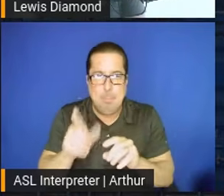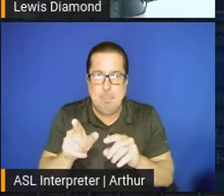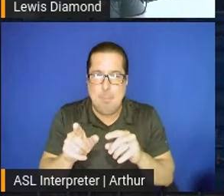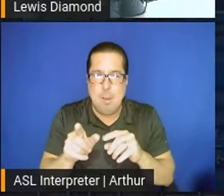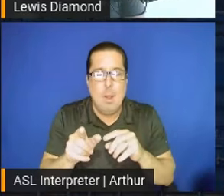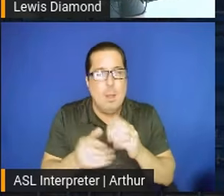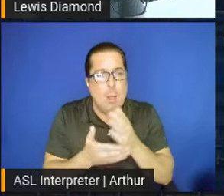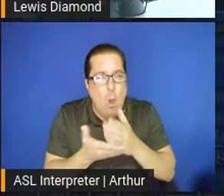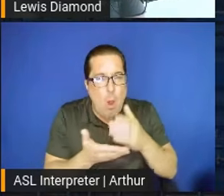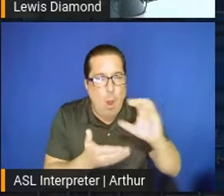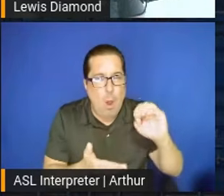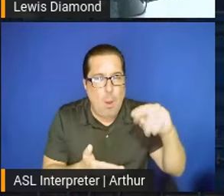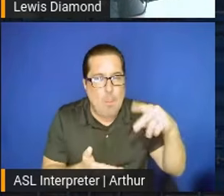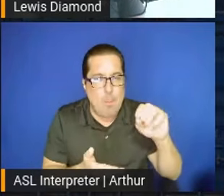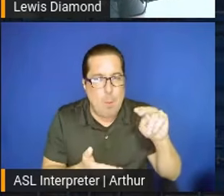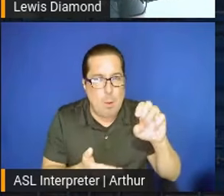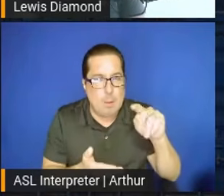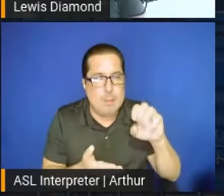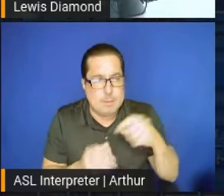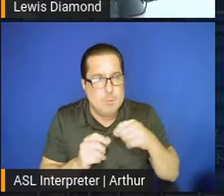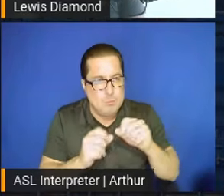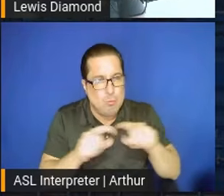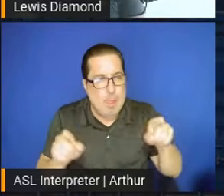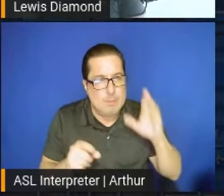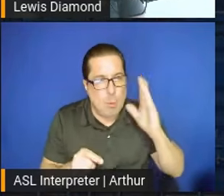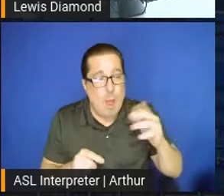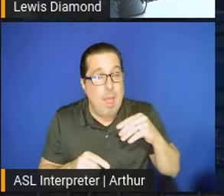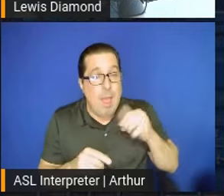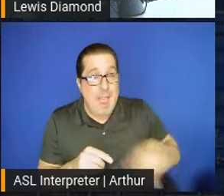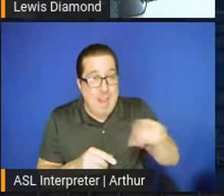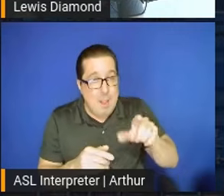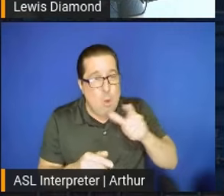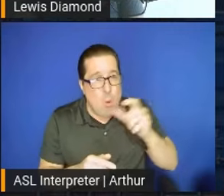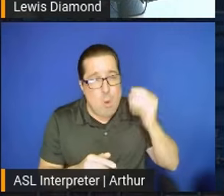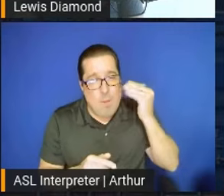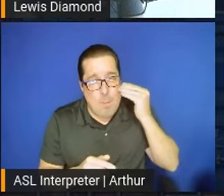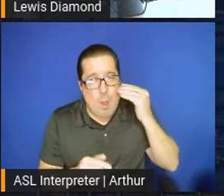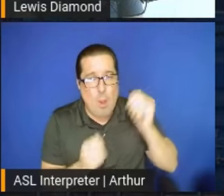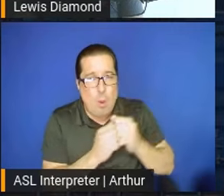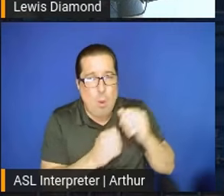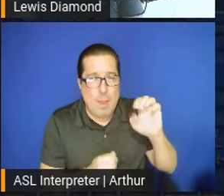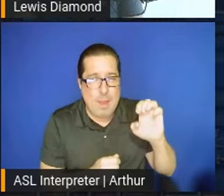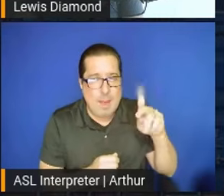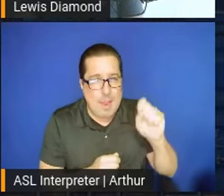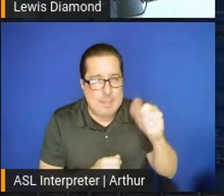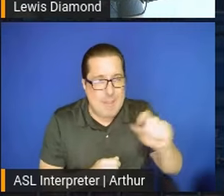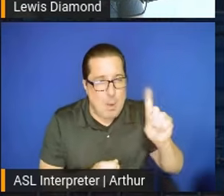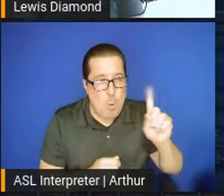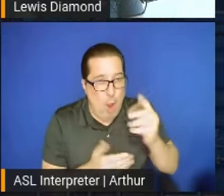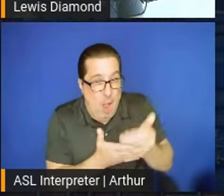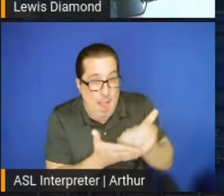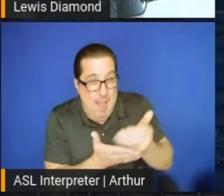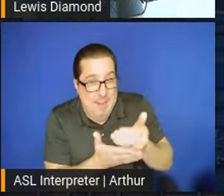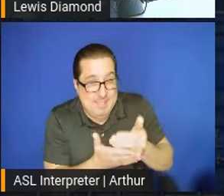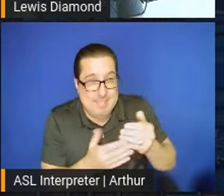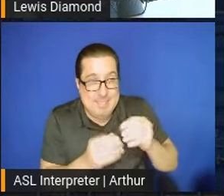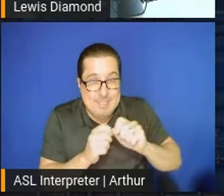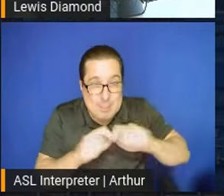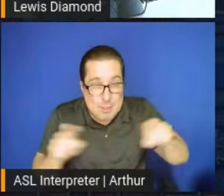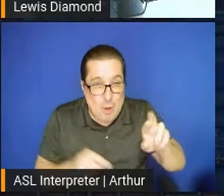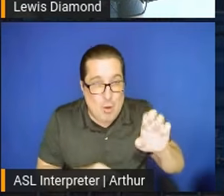are familiar with the EKS Anywhere latest release, you probably would know that we have